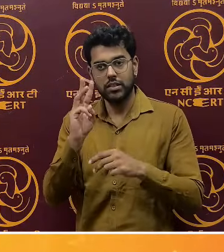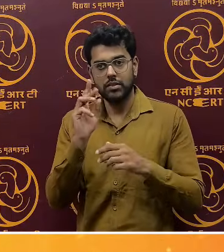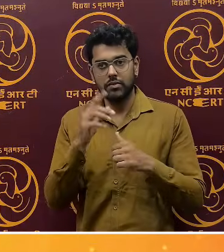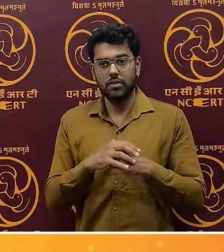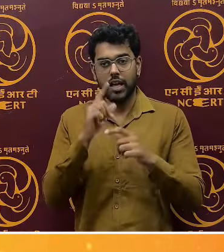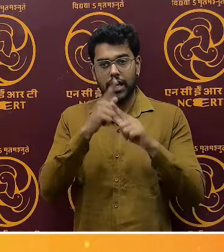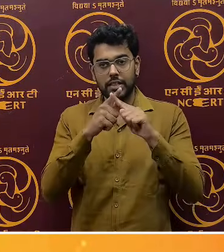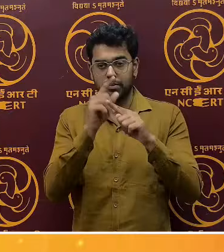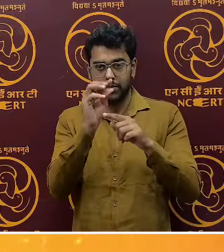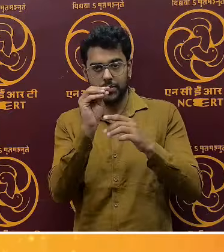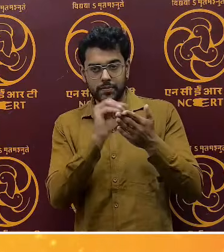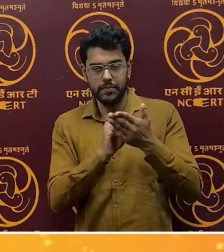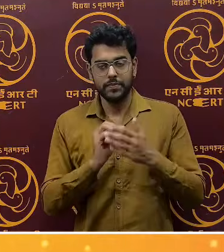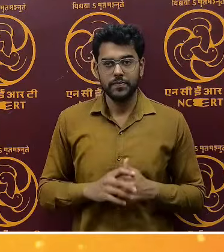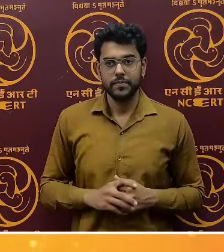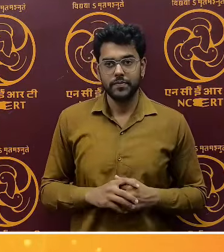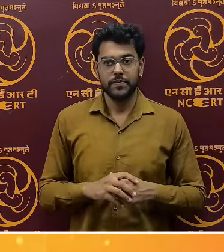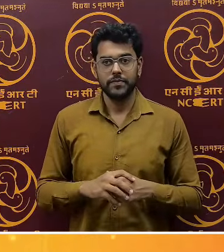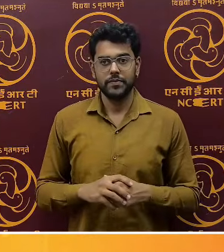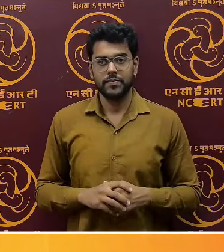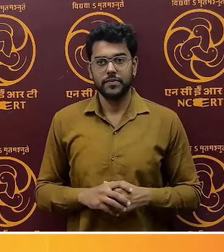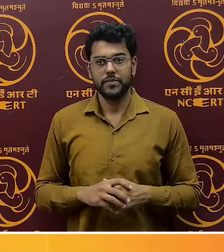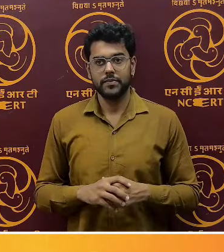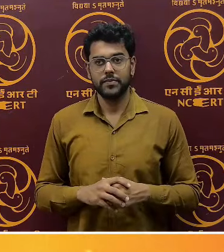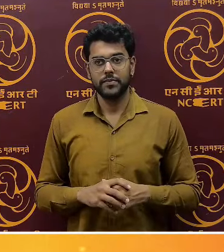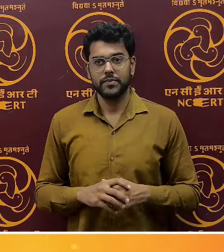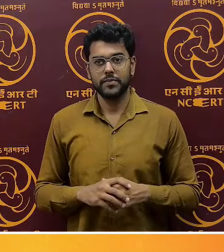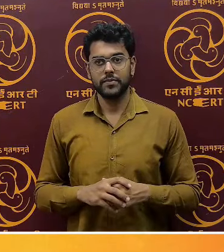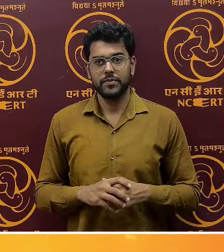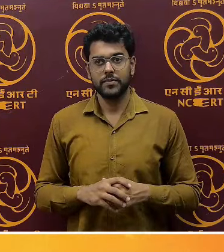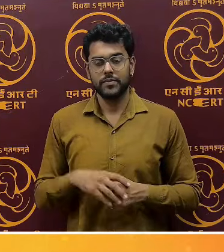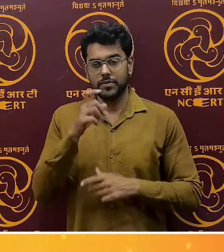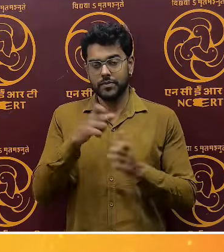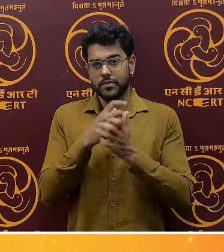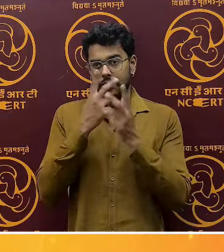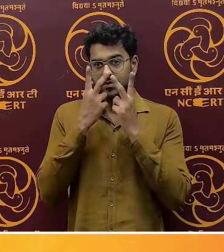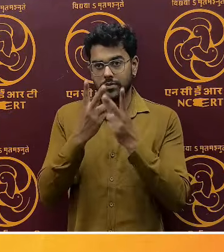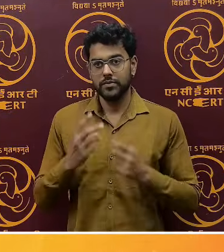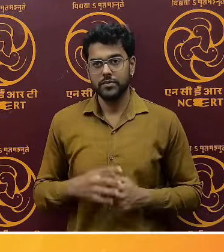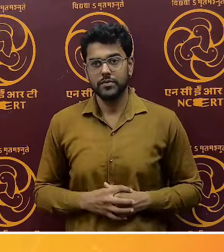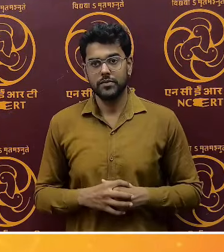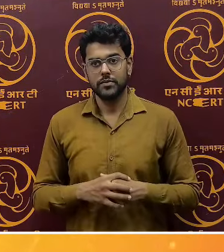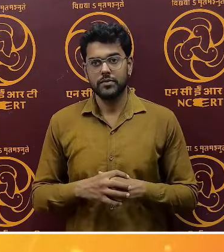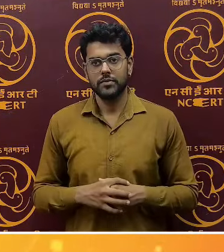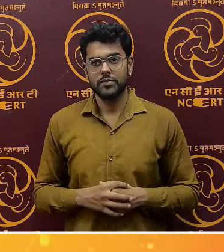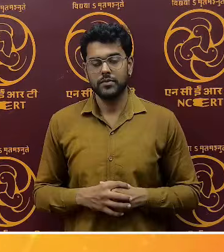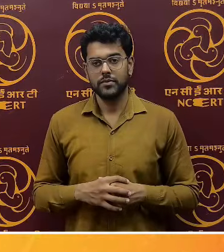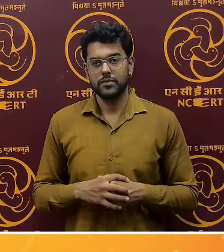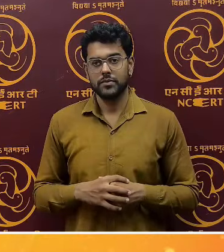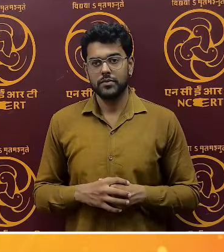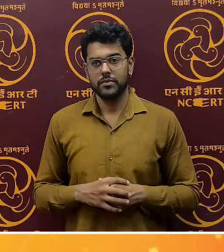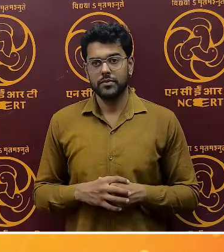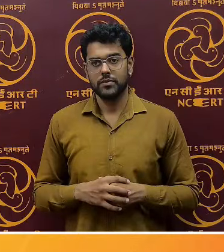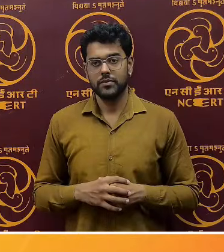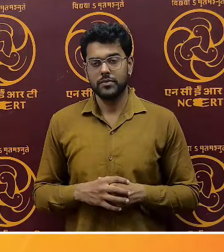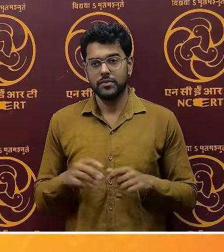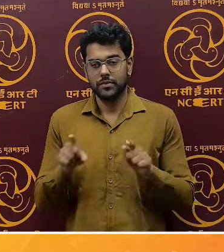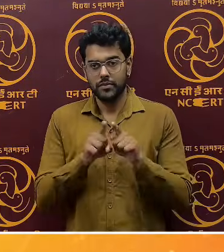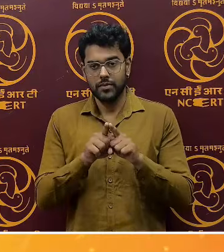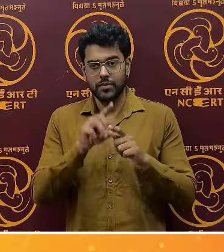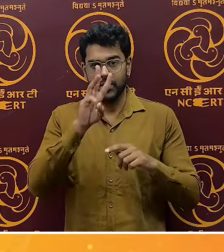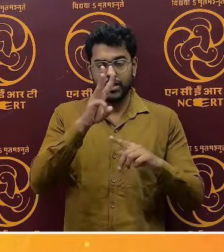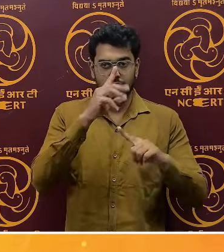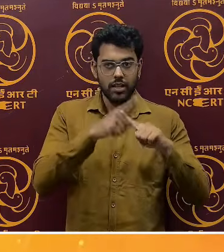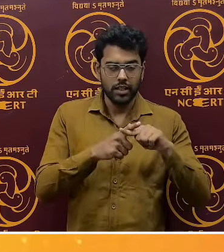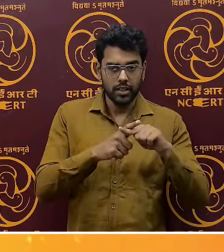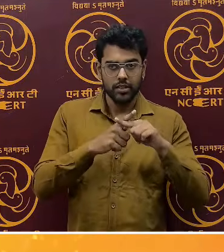out. So you can see there is an option like this, 3x